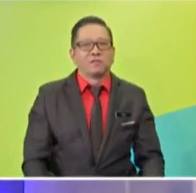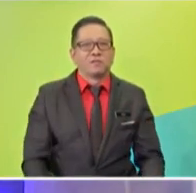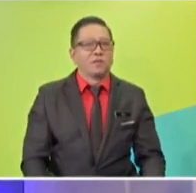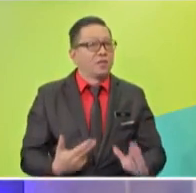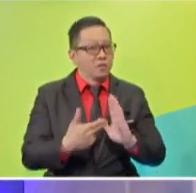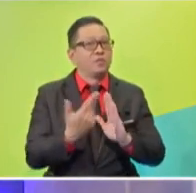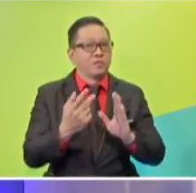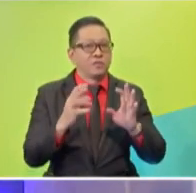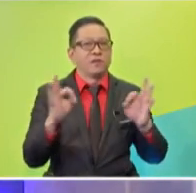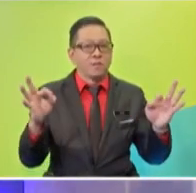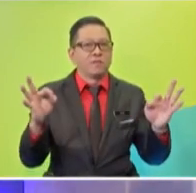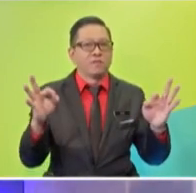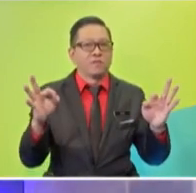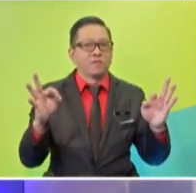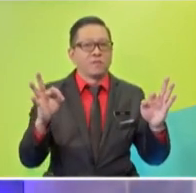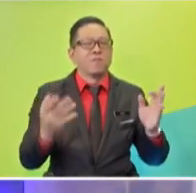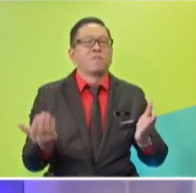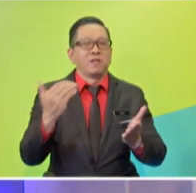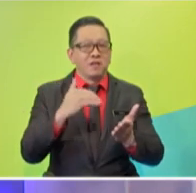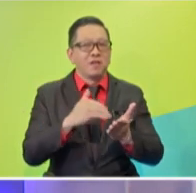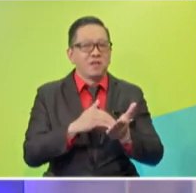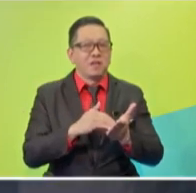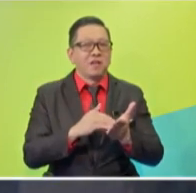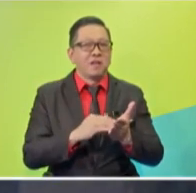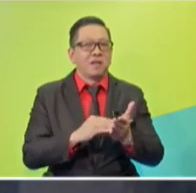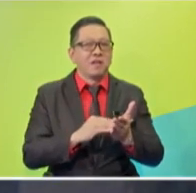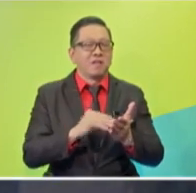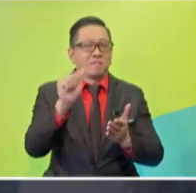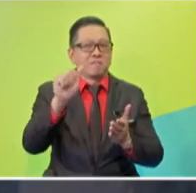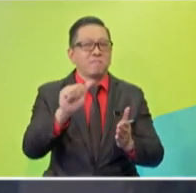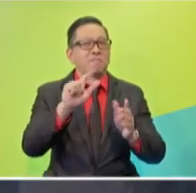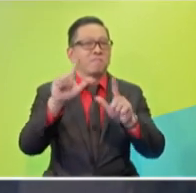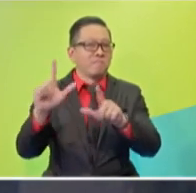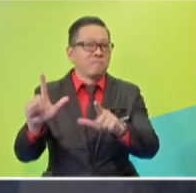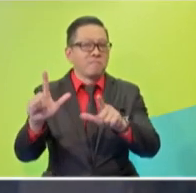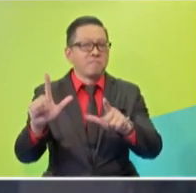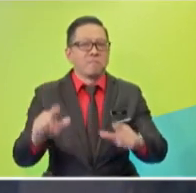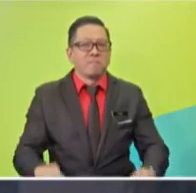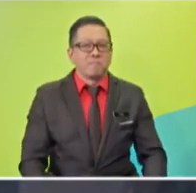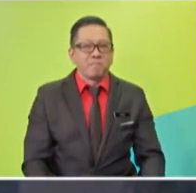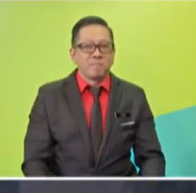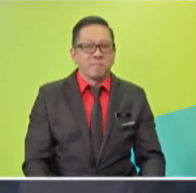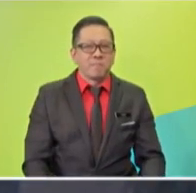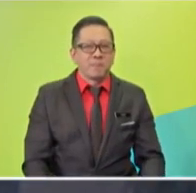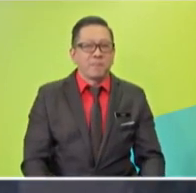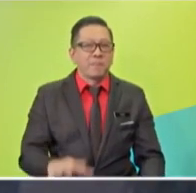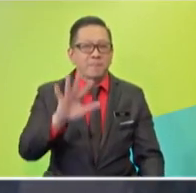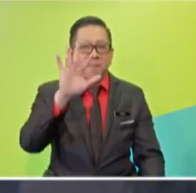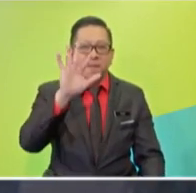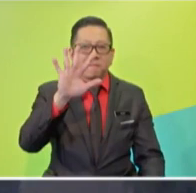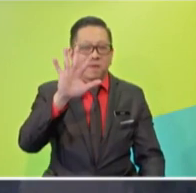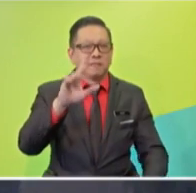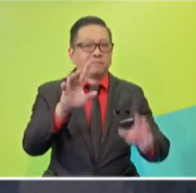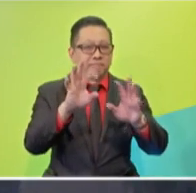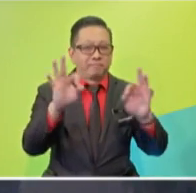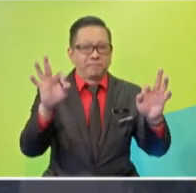true statement. One thumbs up for Harris. Okay, for the fifth statement, let's hear